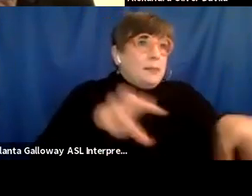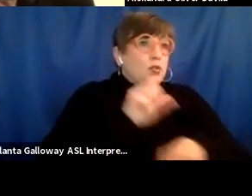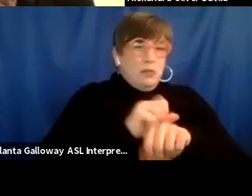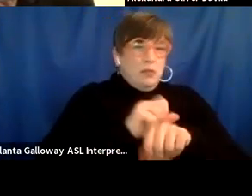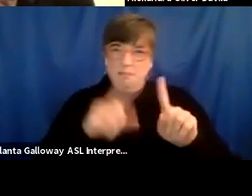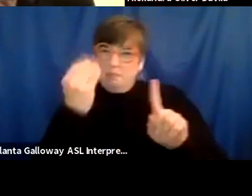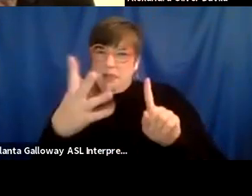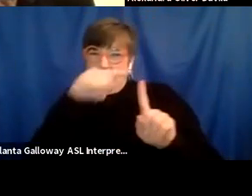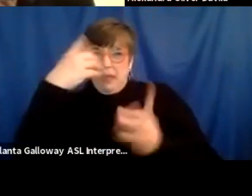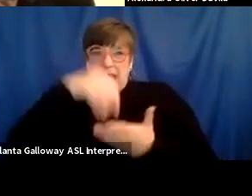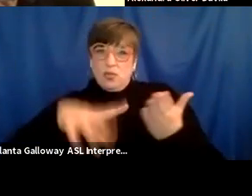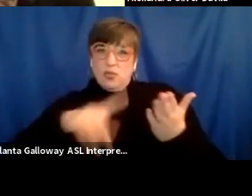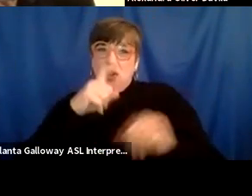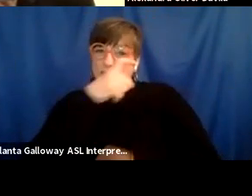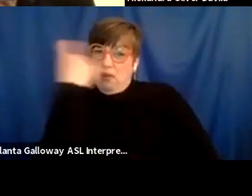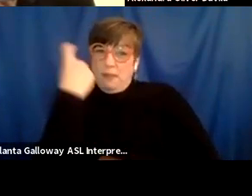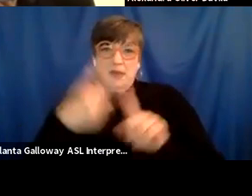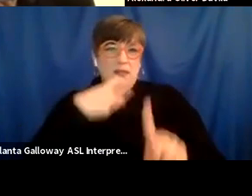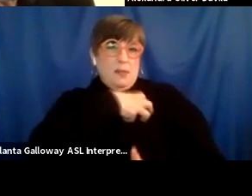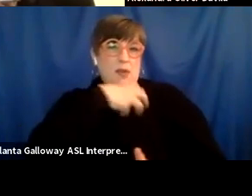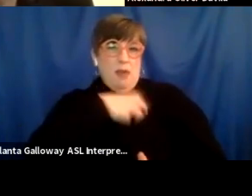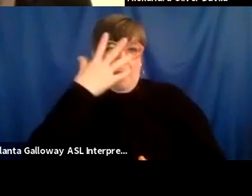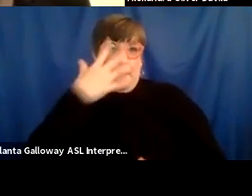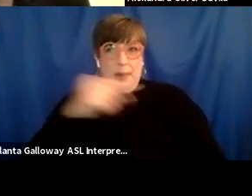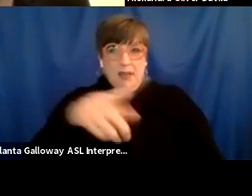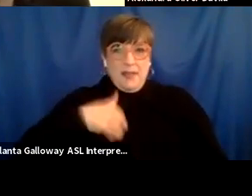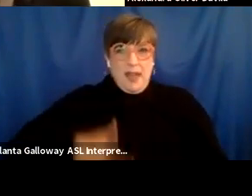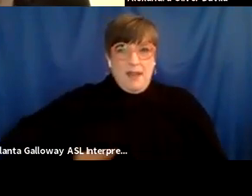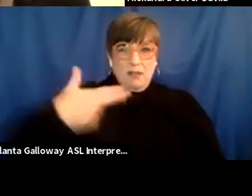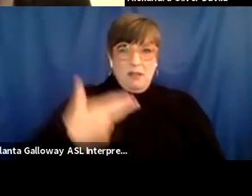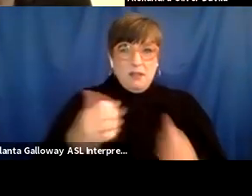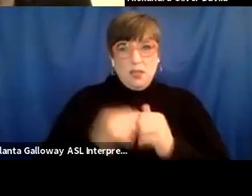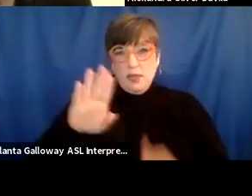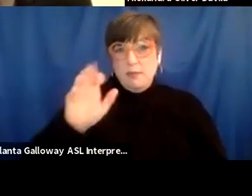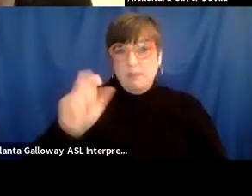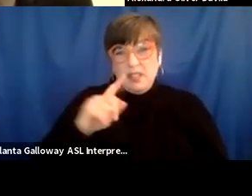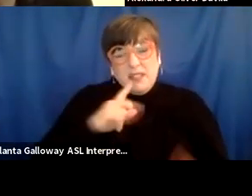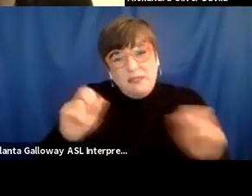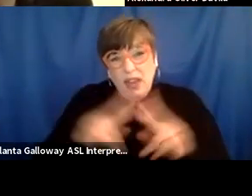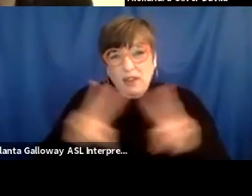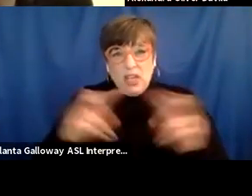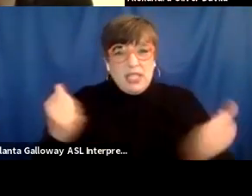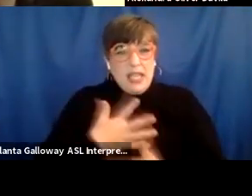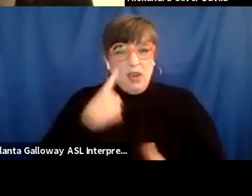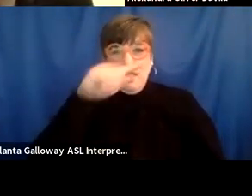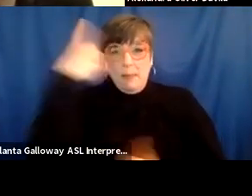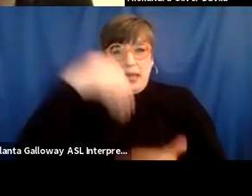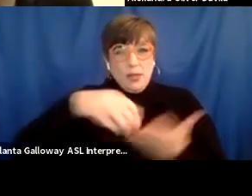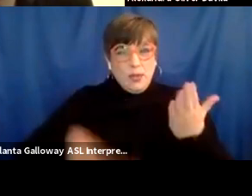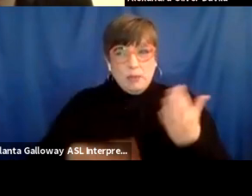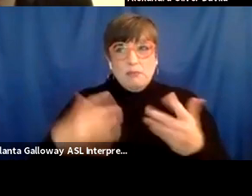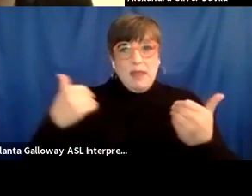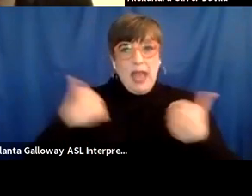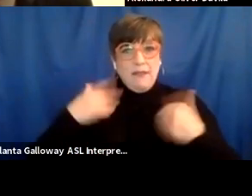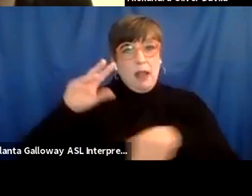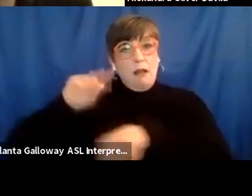traumatized or scared of cops because some cops carry loaded guns, which could be very, very scary for some students. Having a counselor in